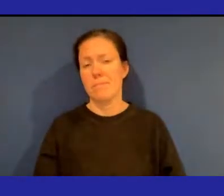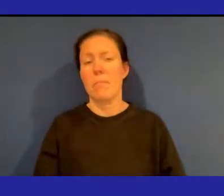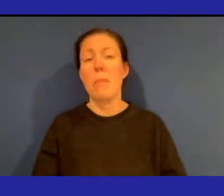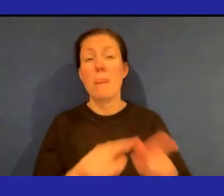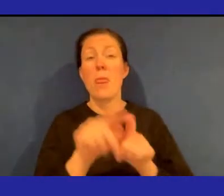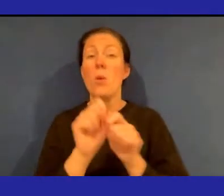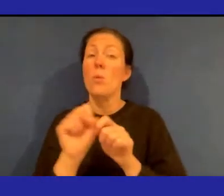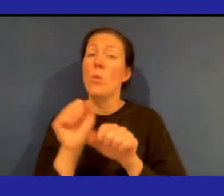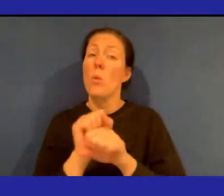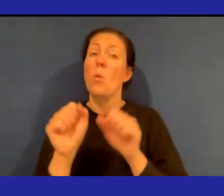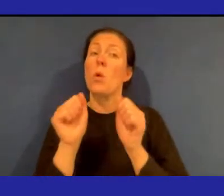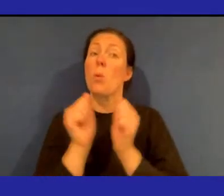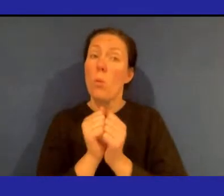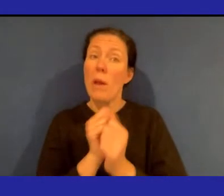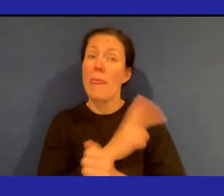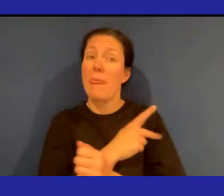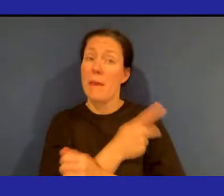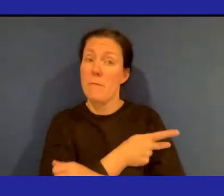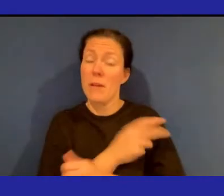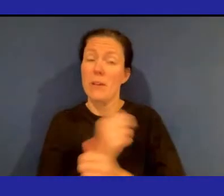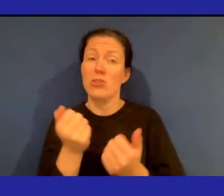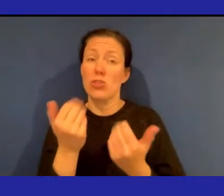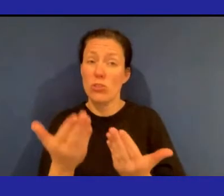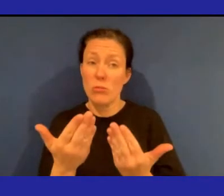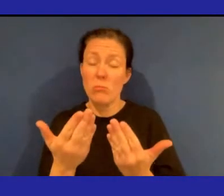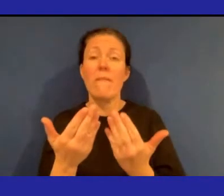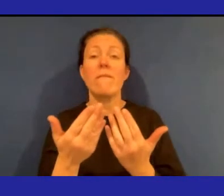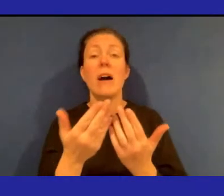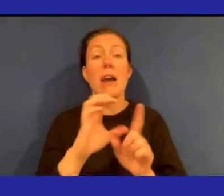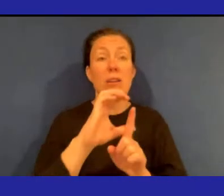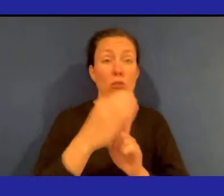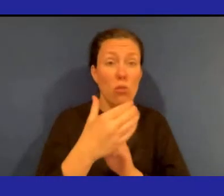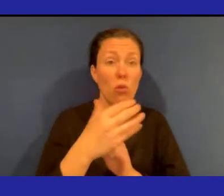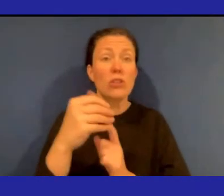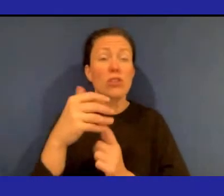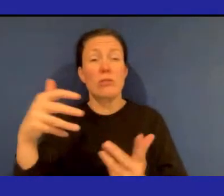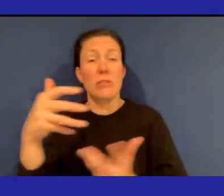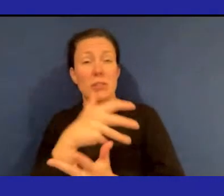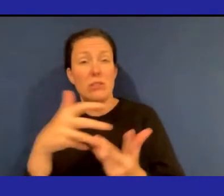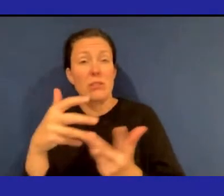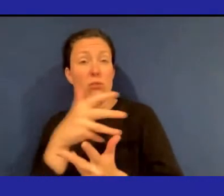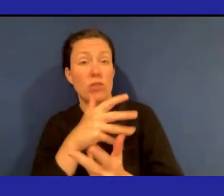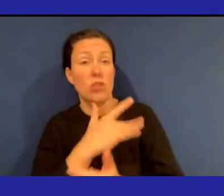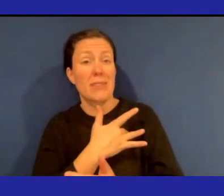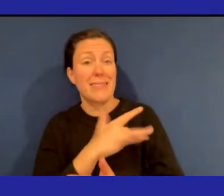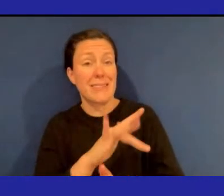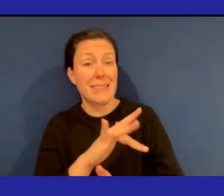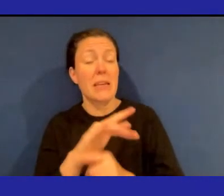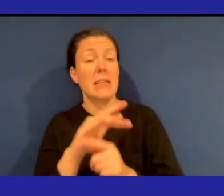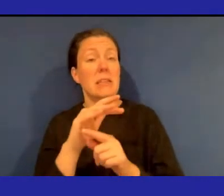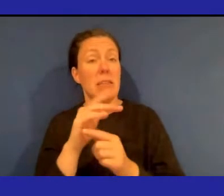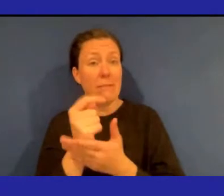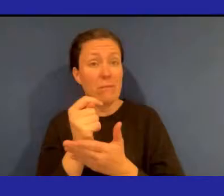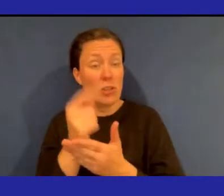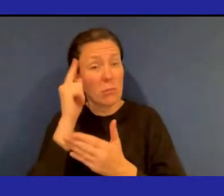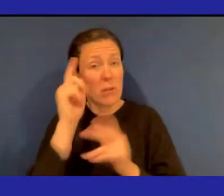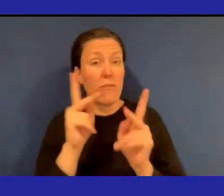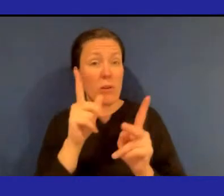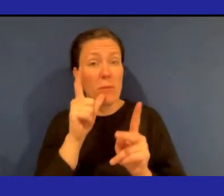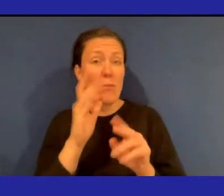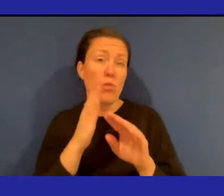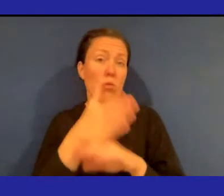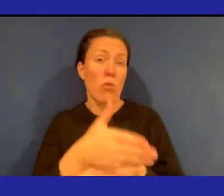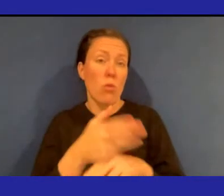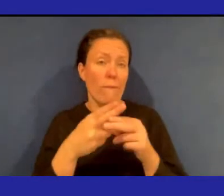our patients to provide holistic, culturally and socially sensitive treatments to our patients with obesity. Next